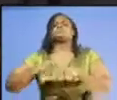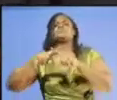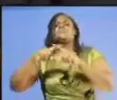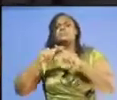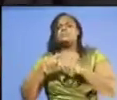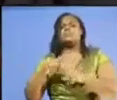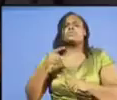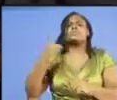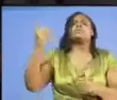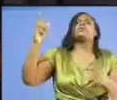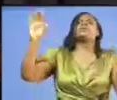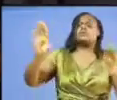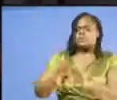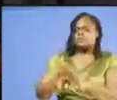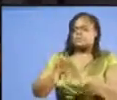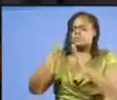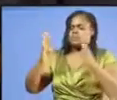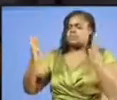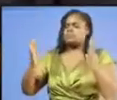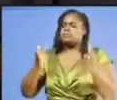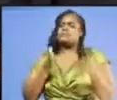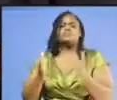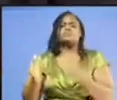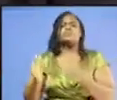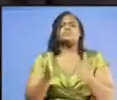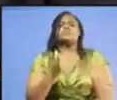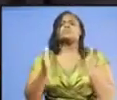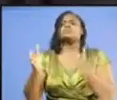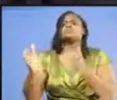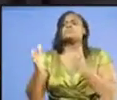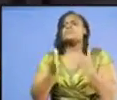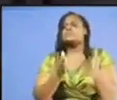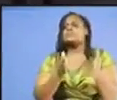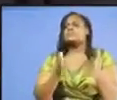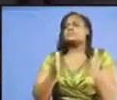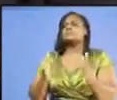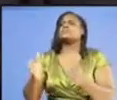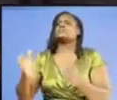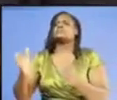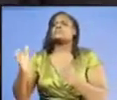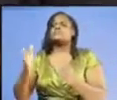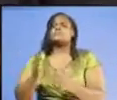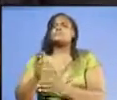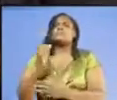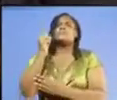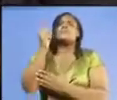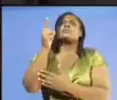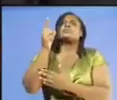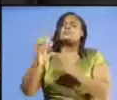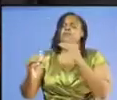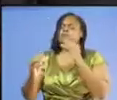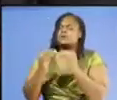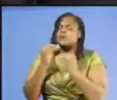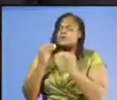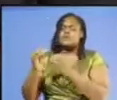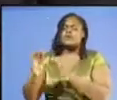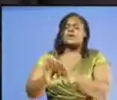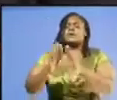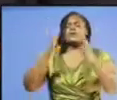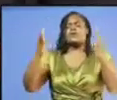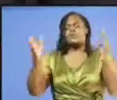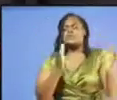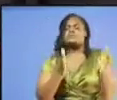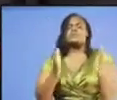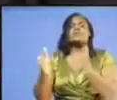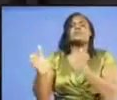Yes. He said he'd make a way. Turn up the mic, son. Turn the mic up. He'll make a